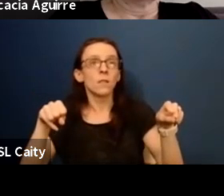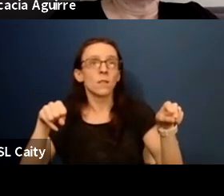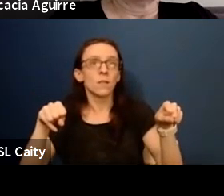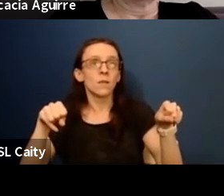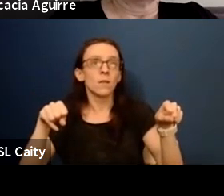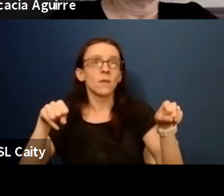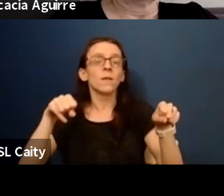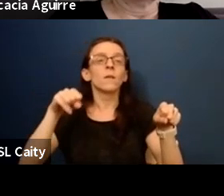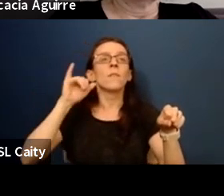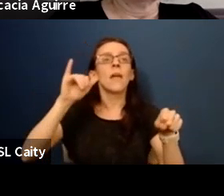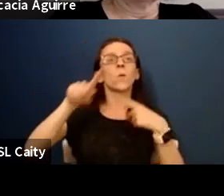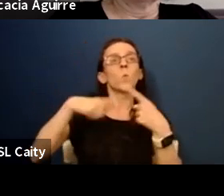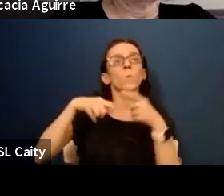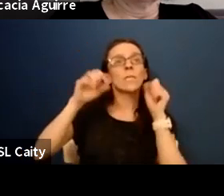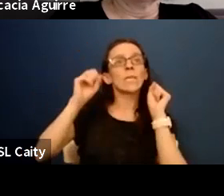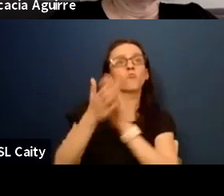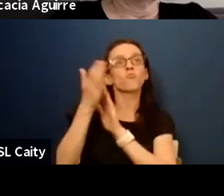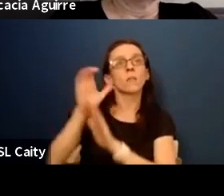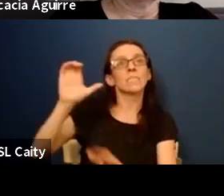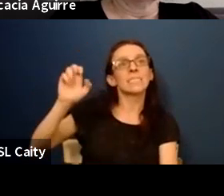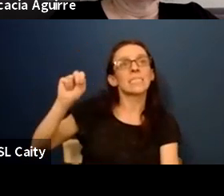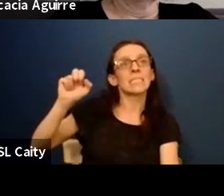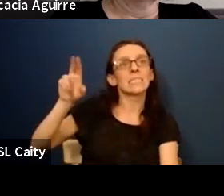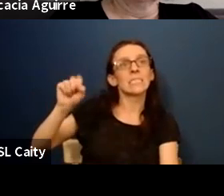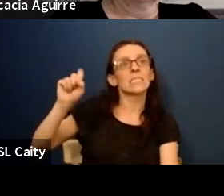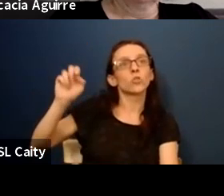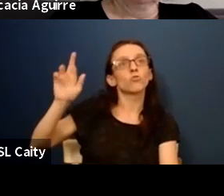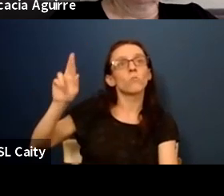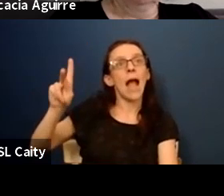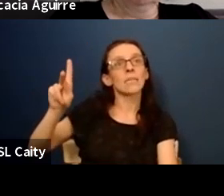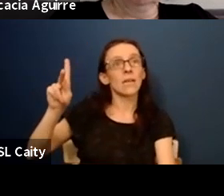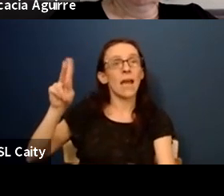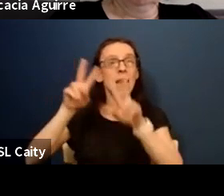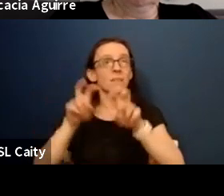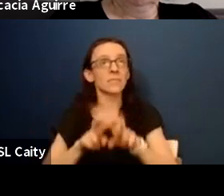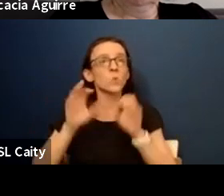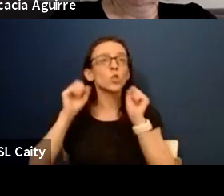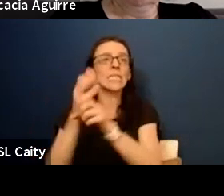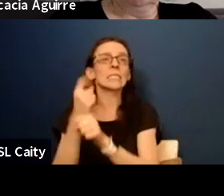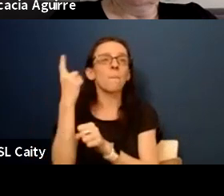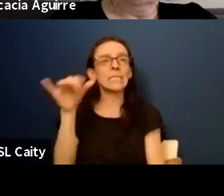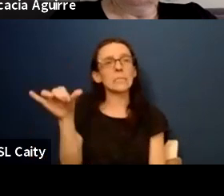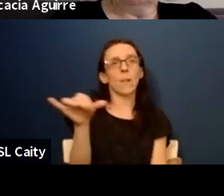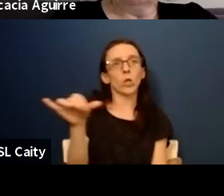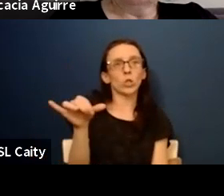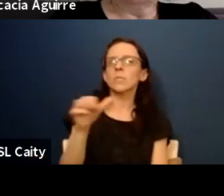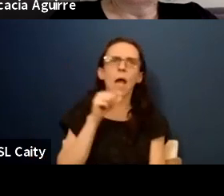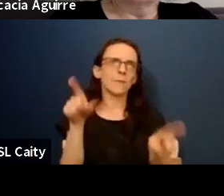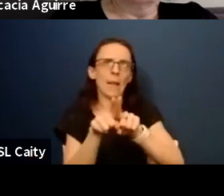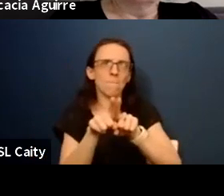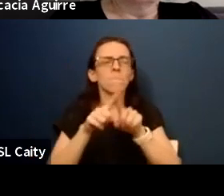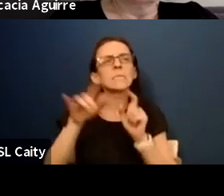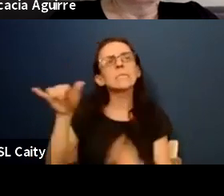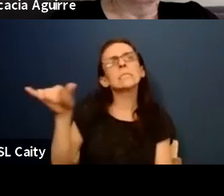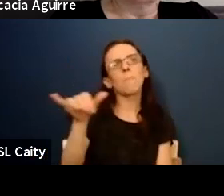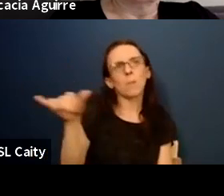able to run the census tract analysis, that we get similar. It's not going to be the same, but we get similar. That is